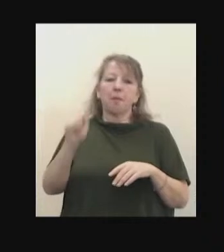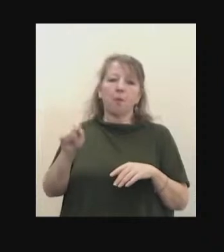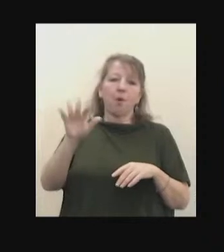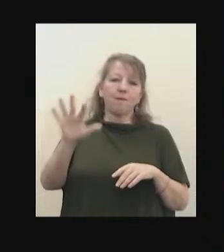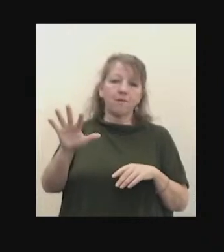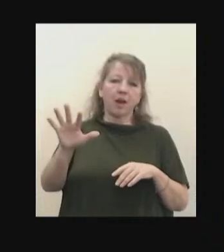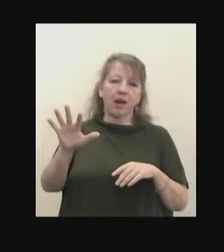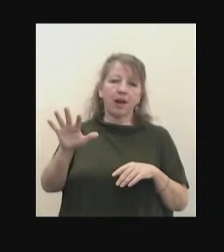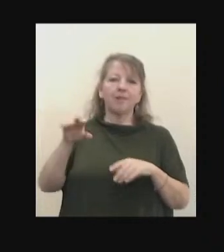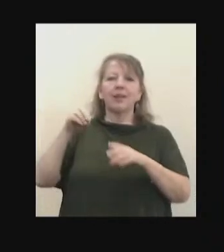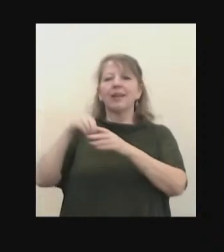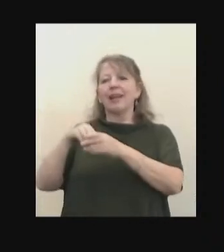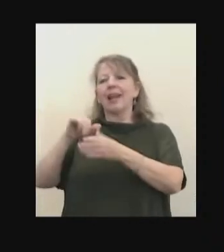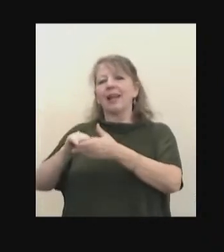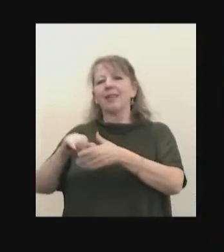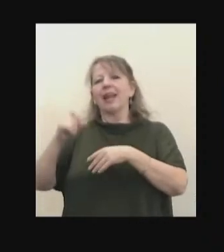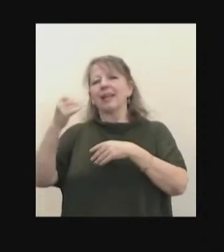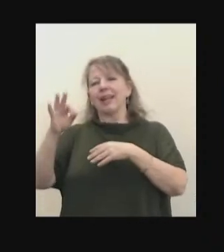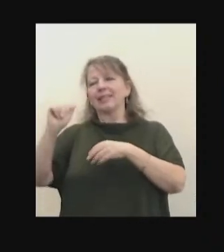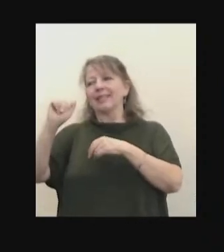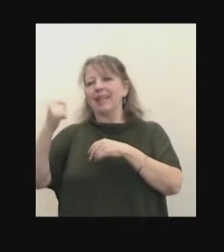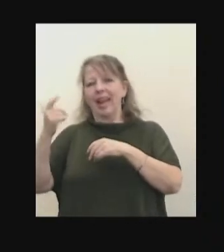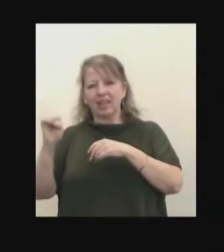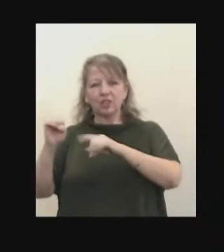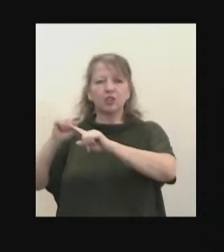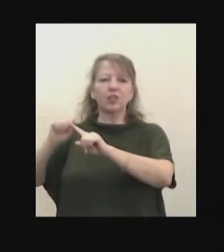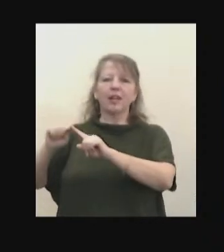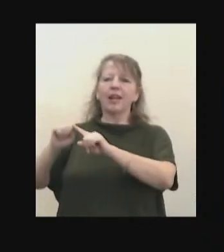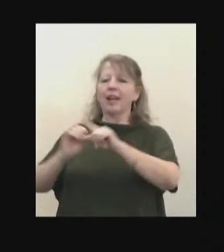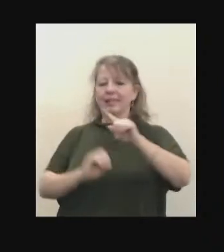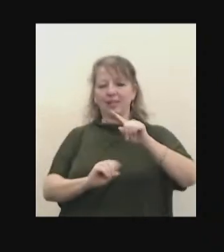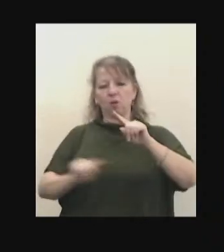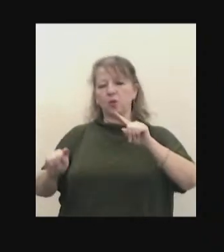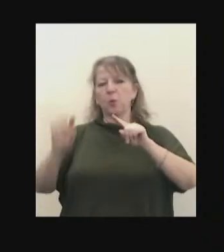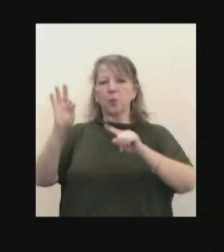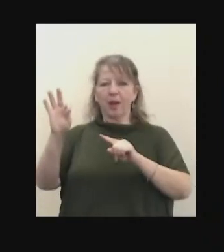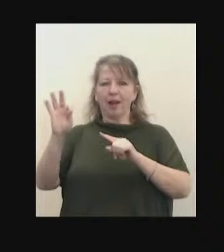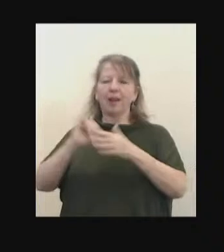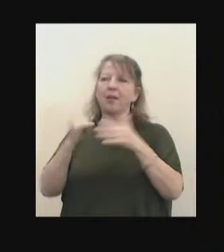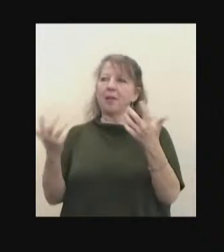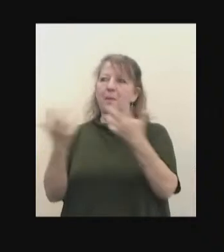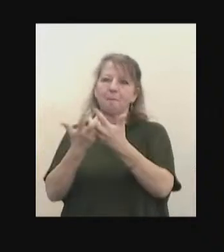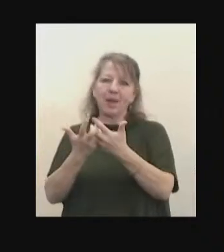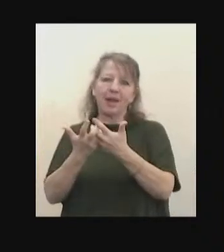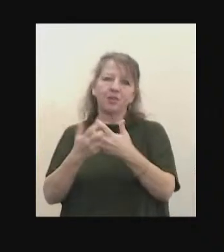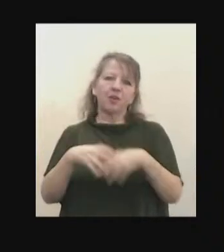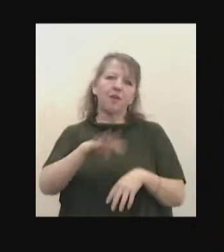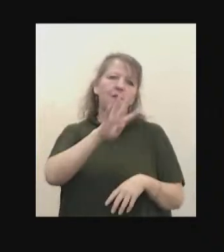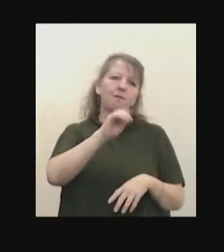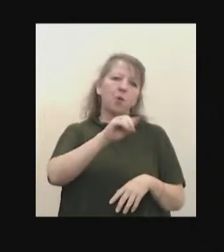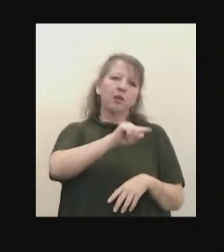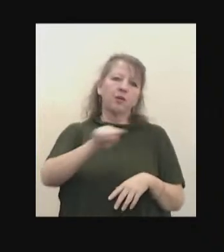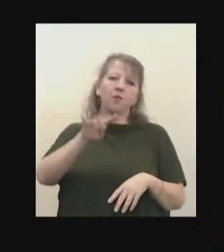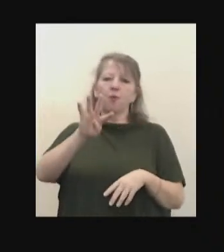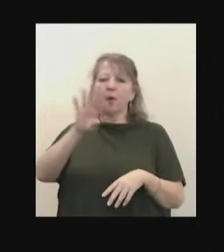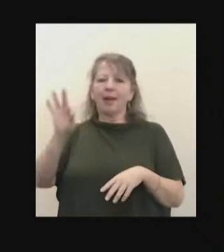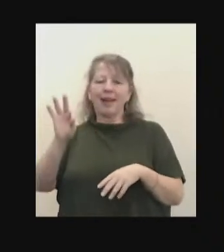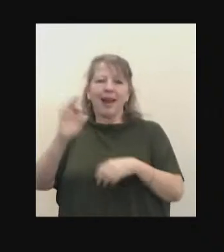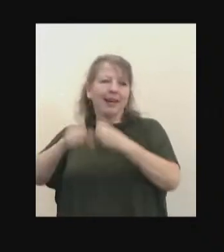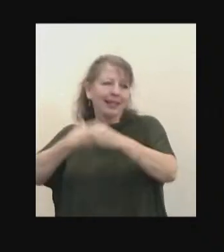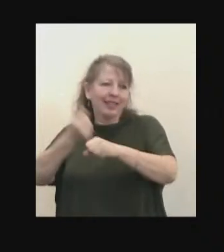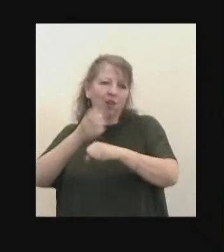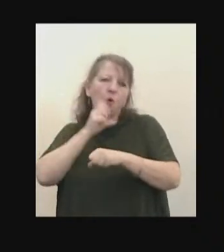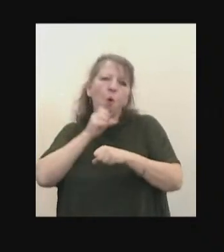age category, and 10.8 in 0 to 9, which happened to match the 40 to 49-year-old age category. The